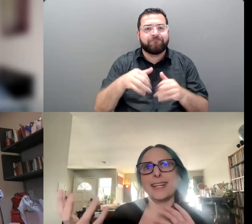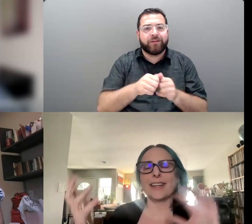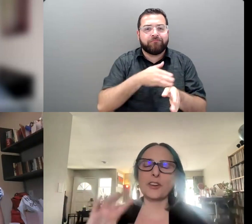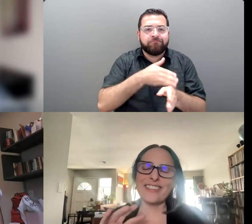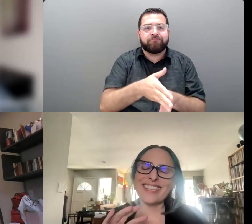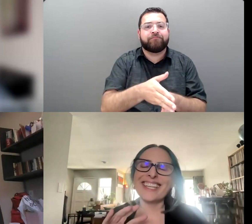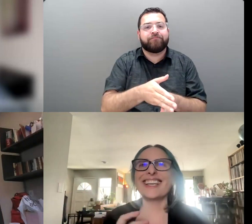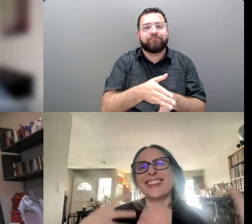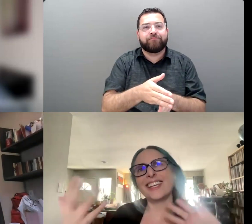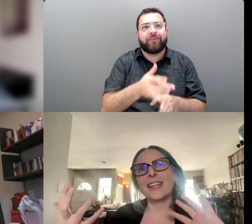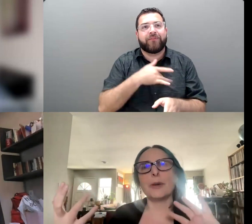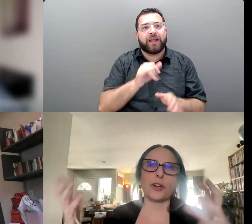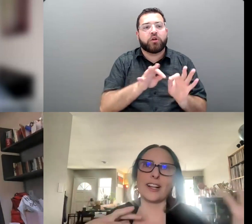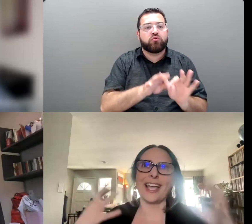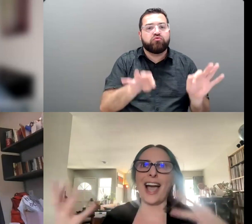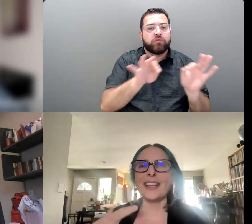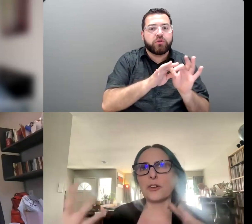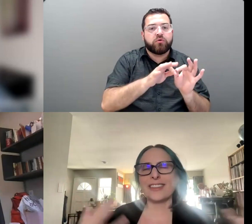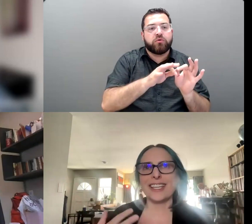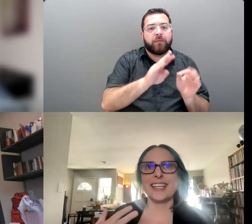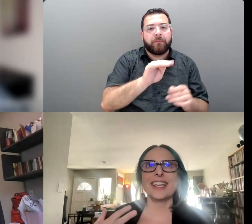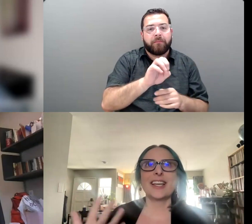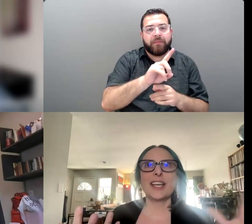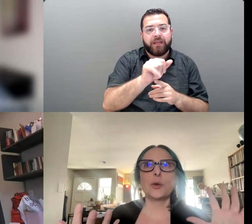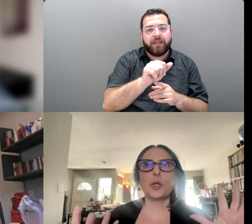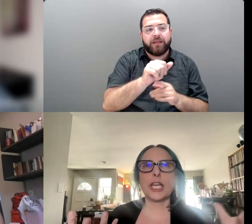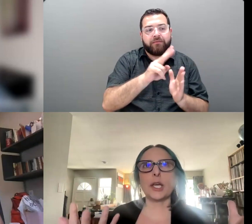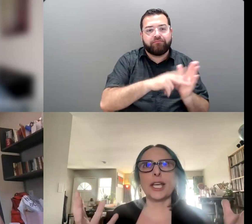critical media literacy, thinking about critical AI literacy,